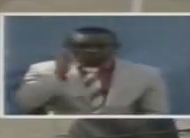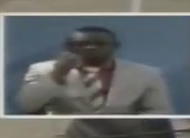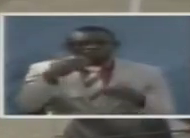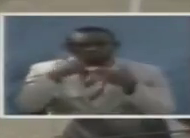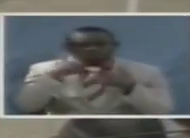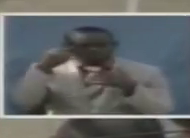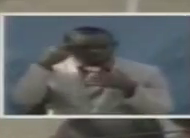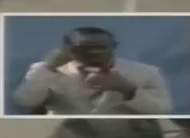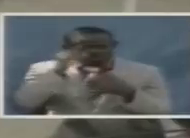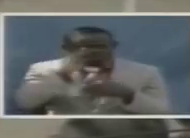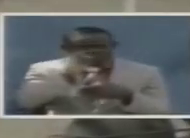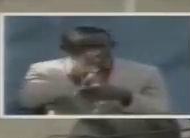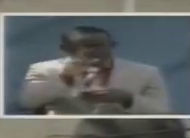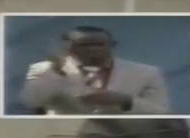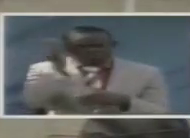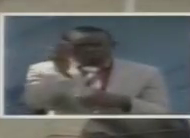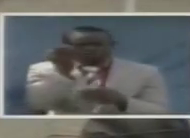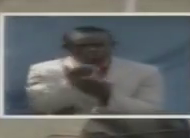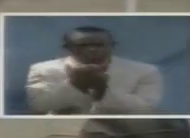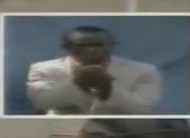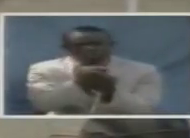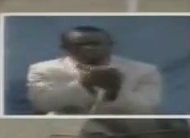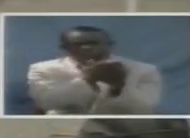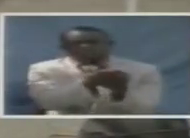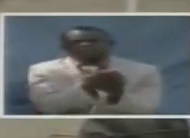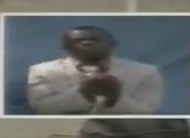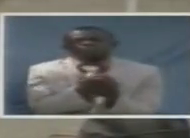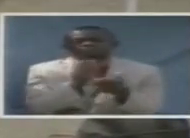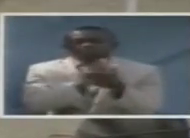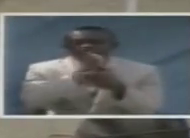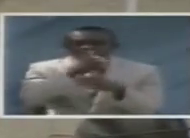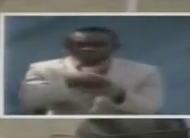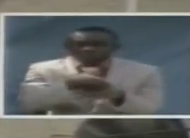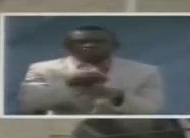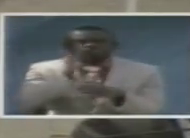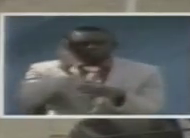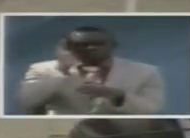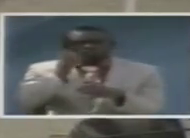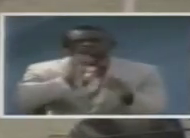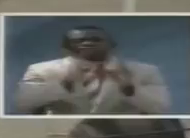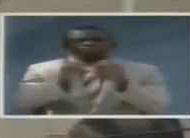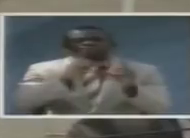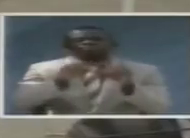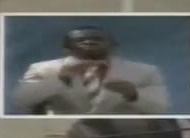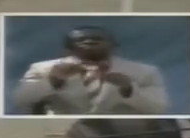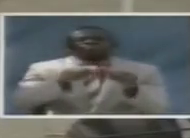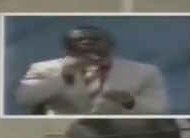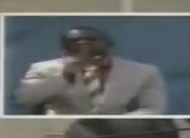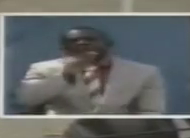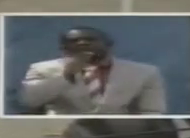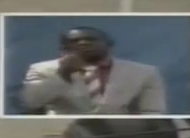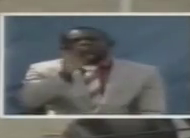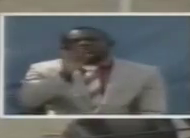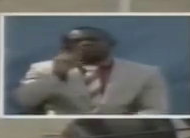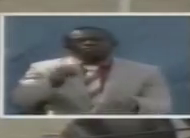if there will be any. The House will then continue with the debate on the motion of supply on the 2018